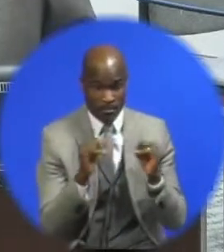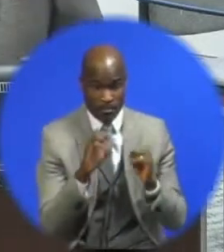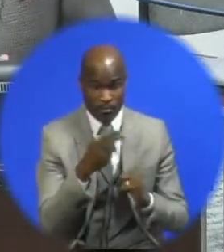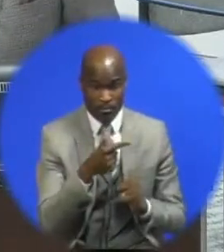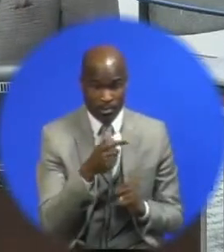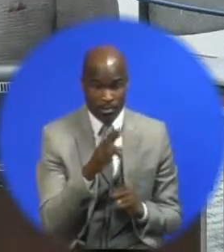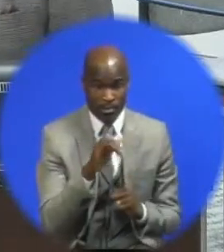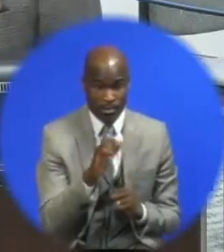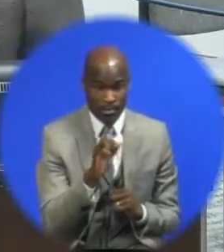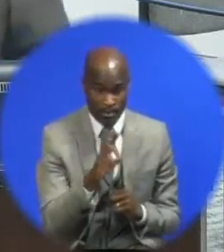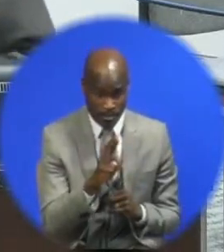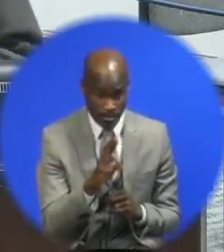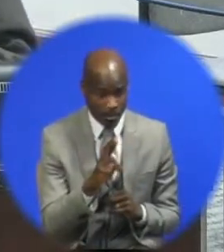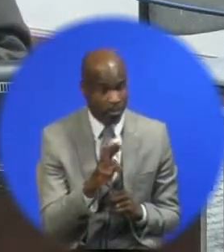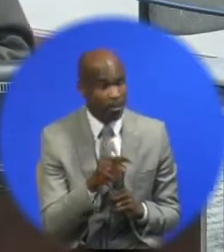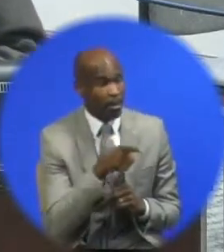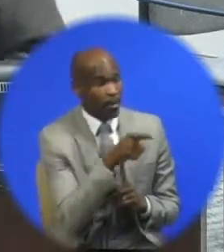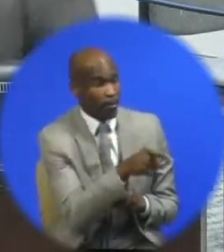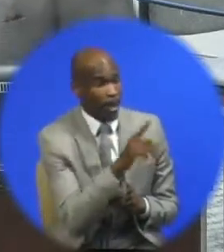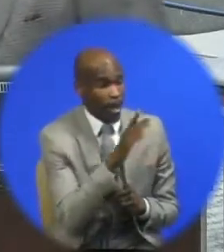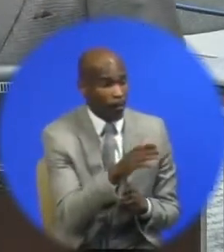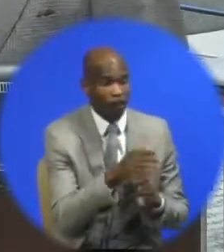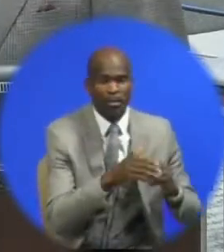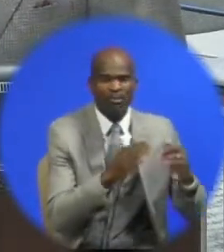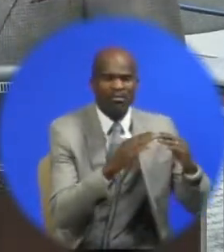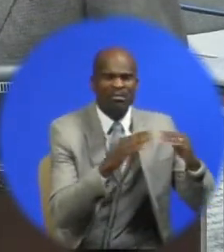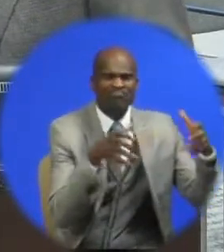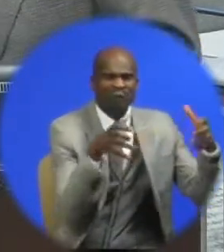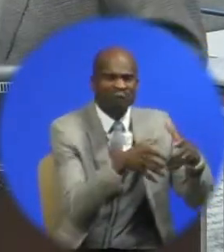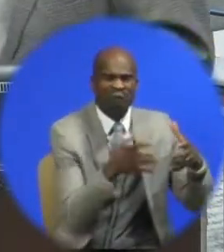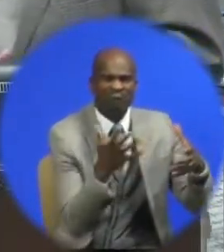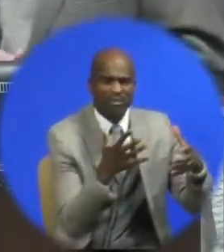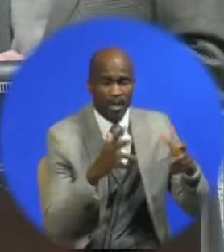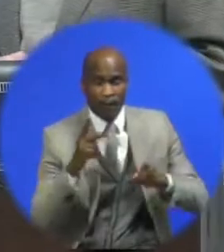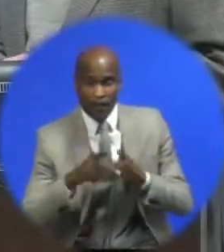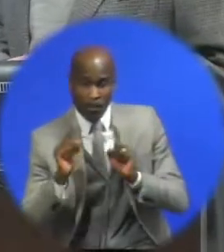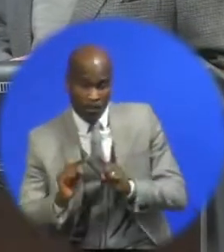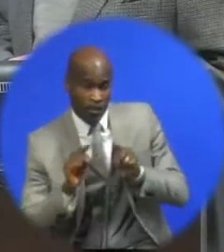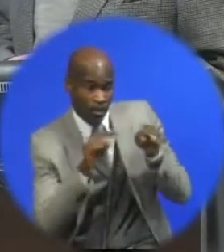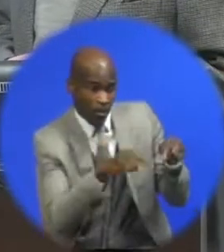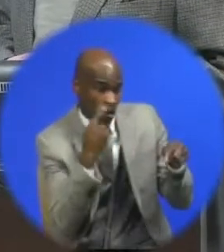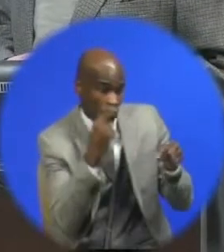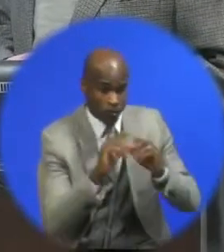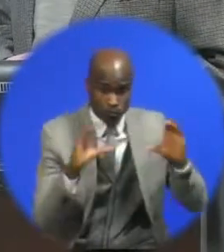there to get their trail certification. So it's going to be something.